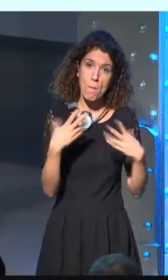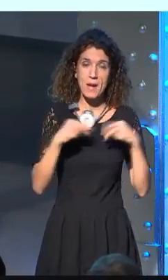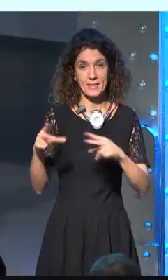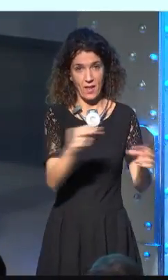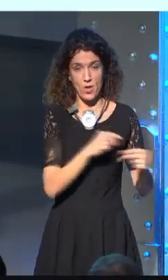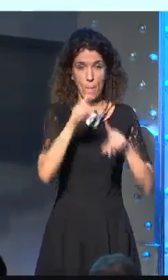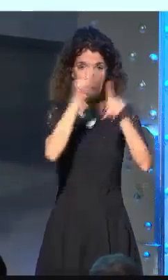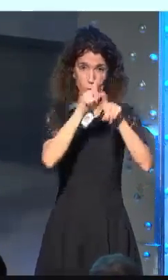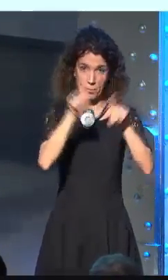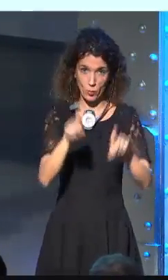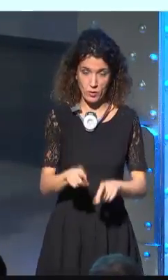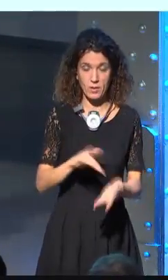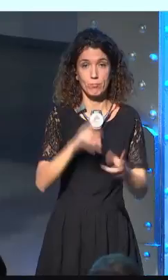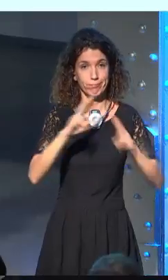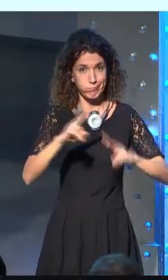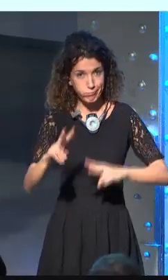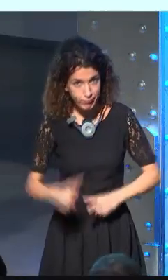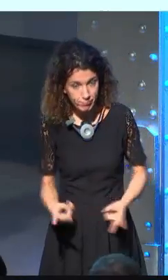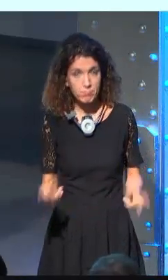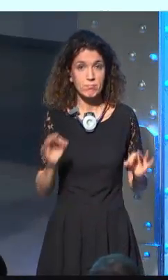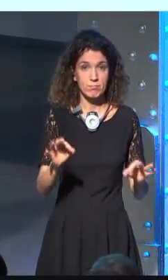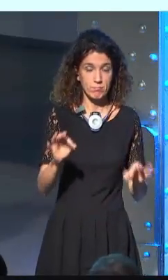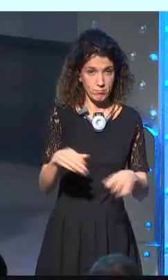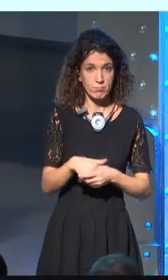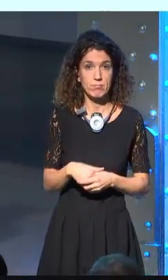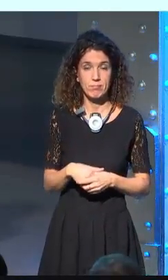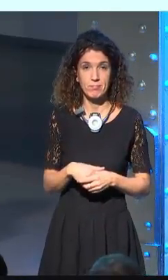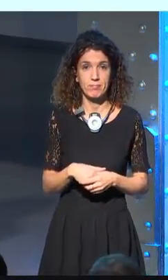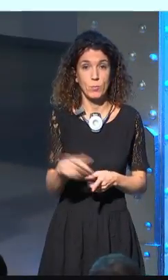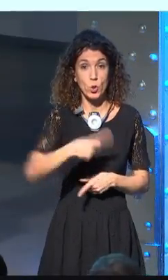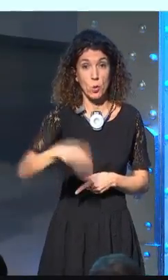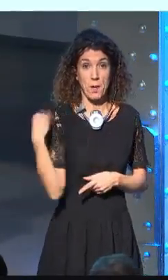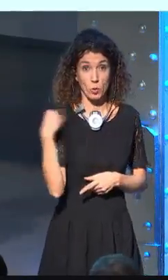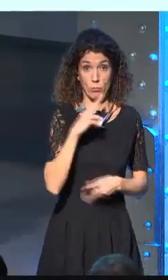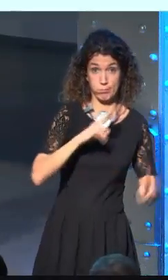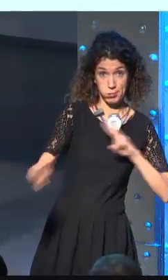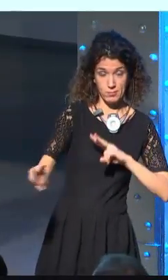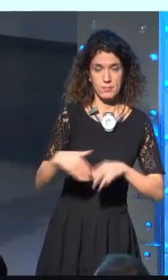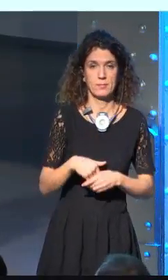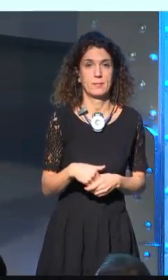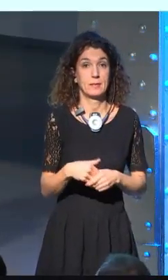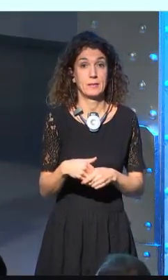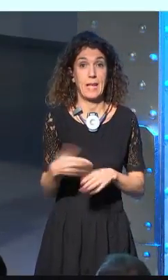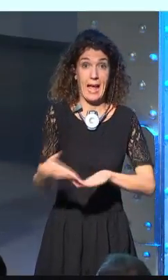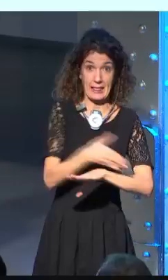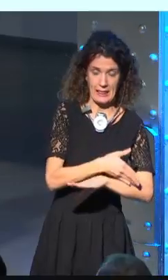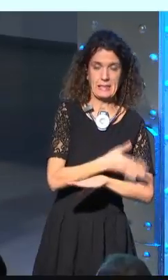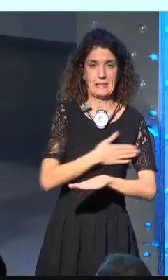I'll answer your questions. You'll ask the questions. I'll answer some questions. And before we do that, though, I'd like